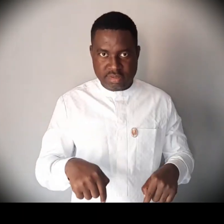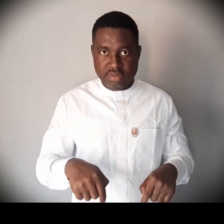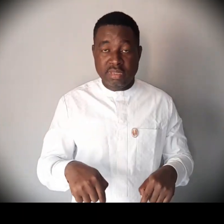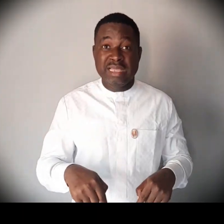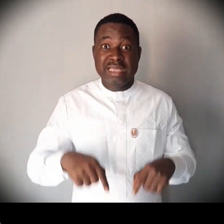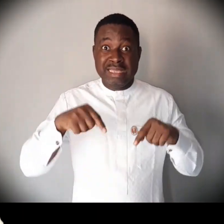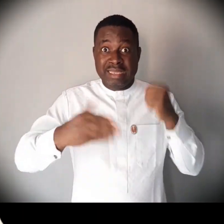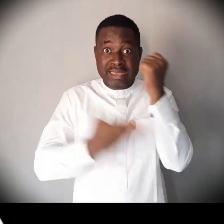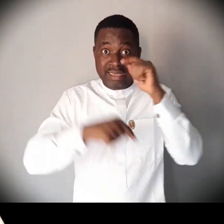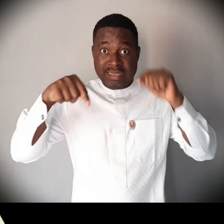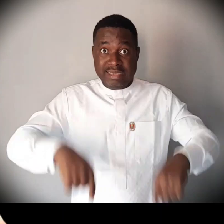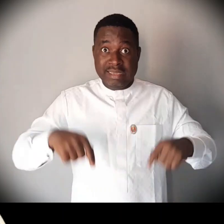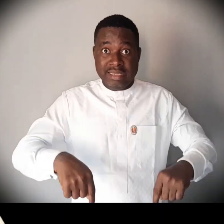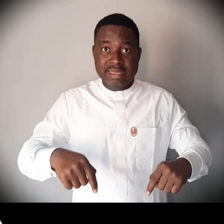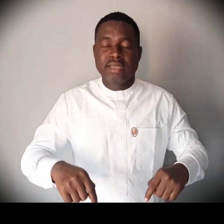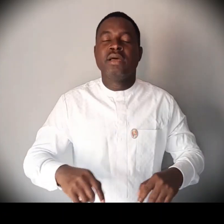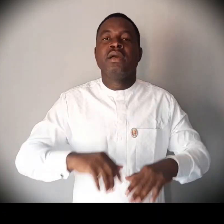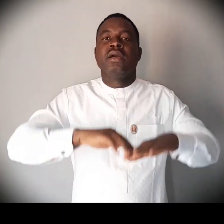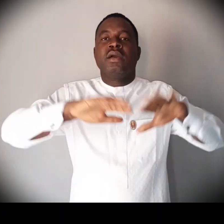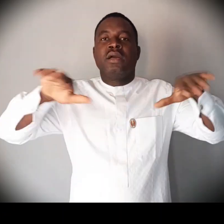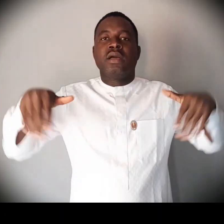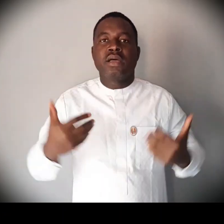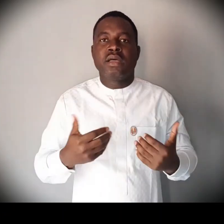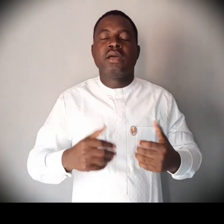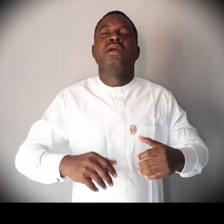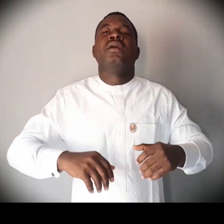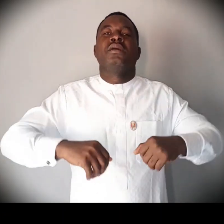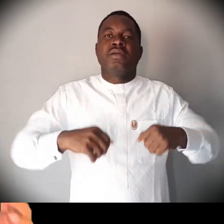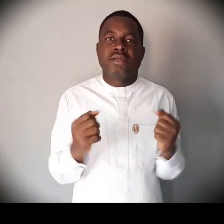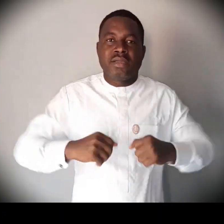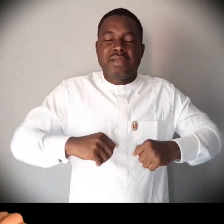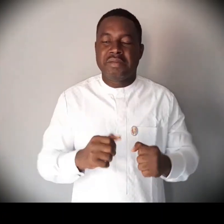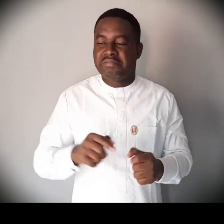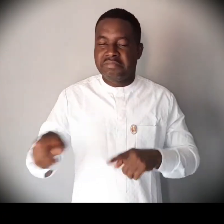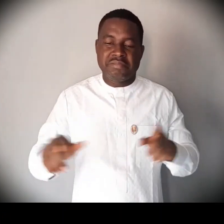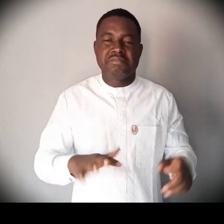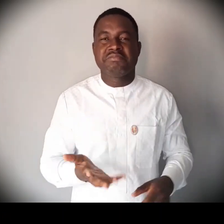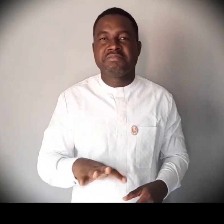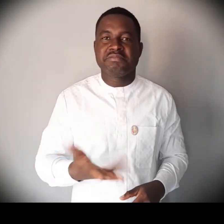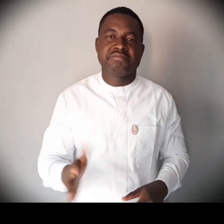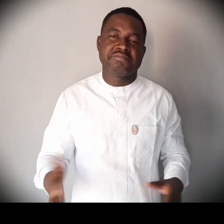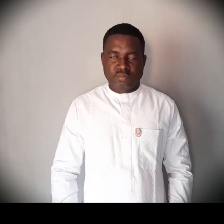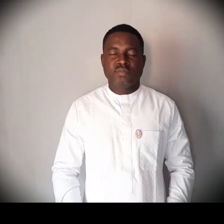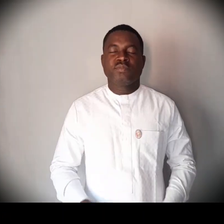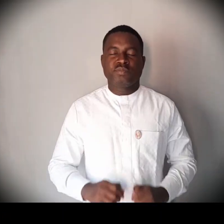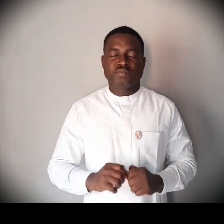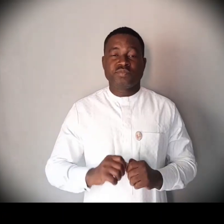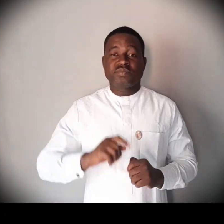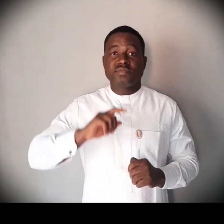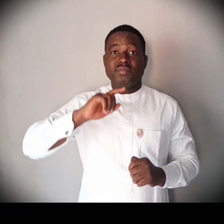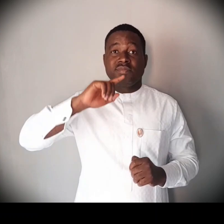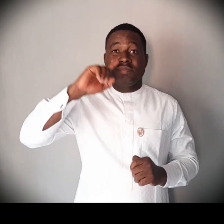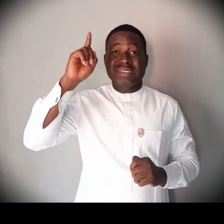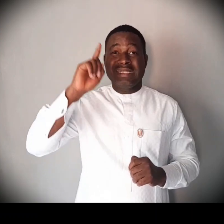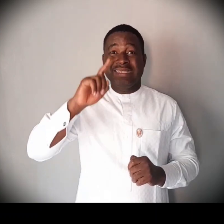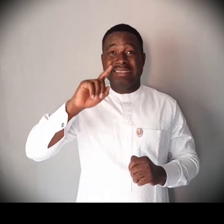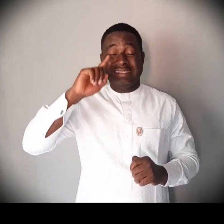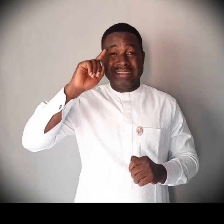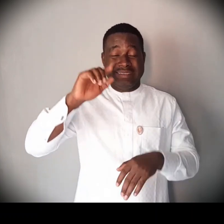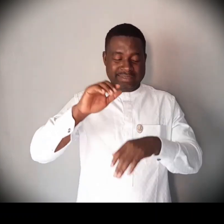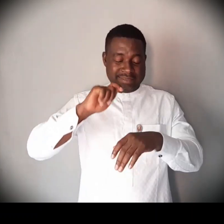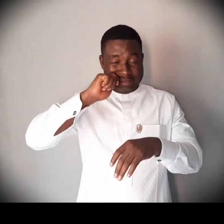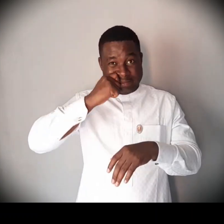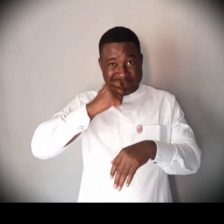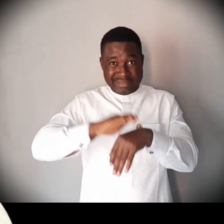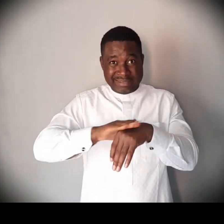video that our discussions this year will focus on the International Decade of